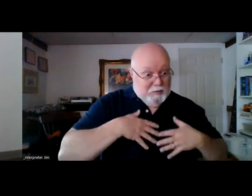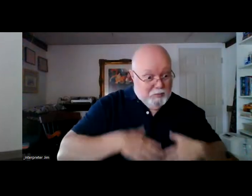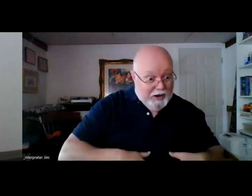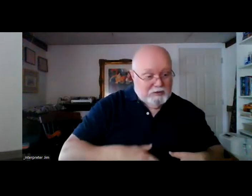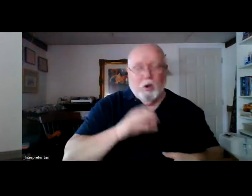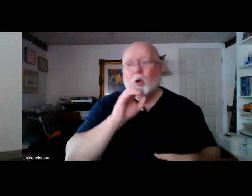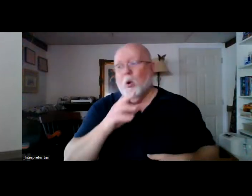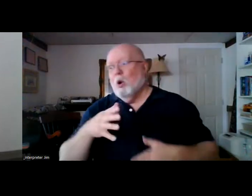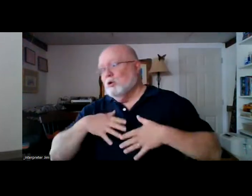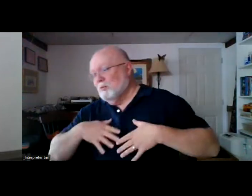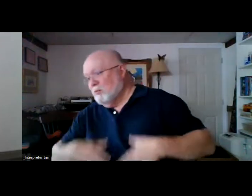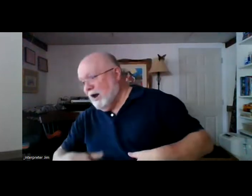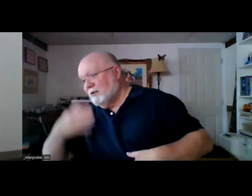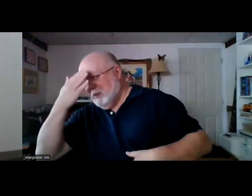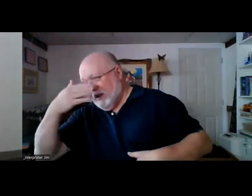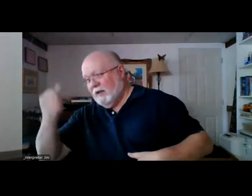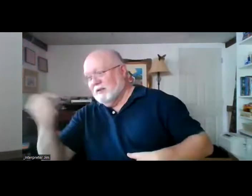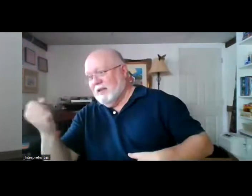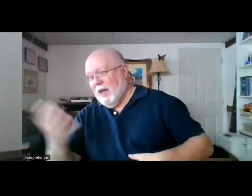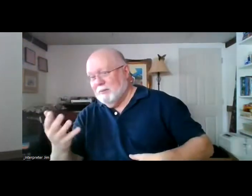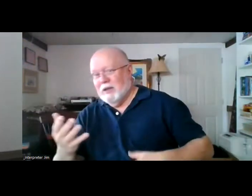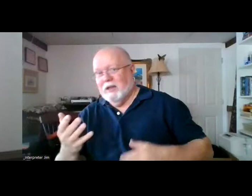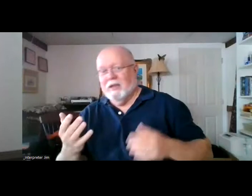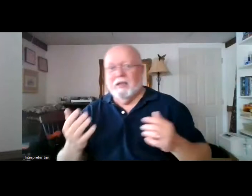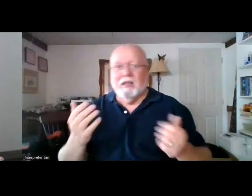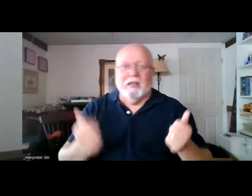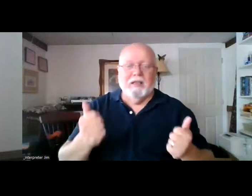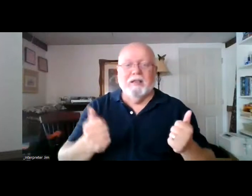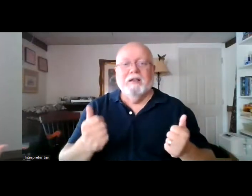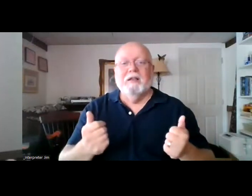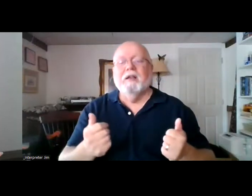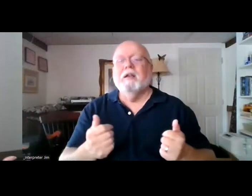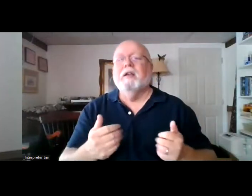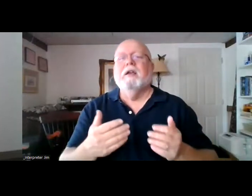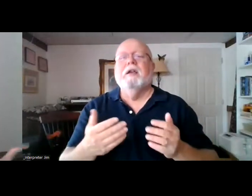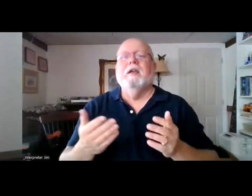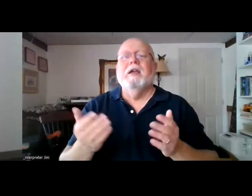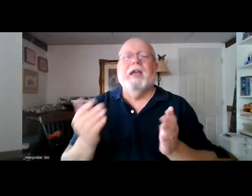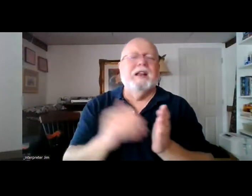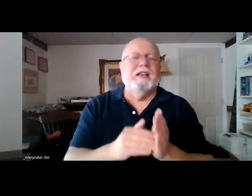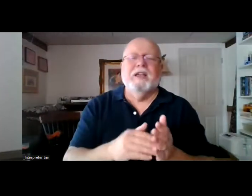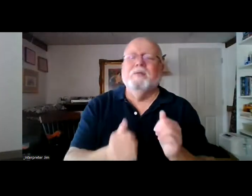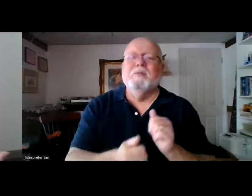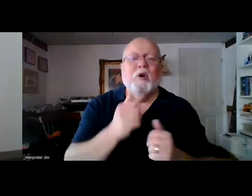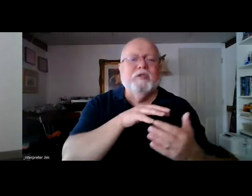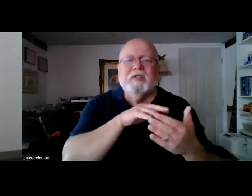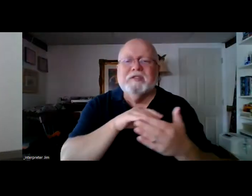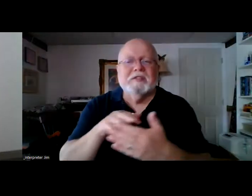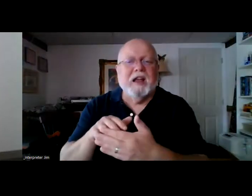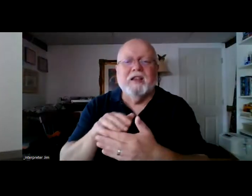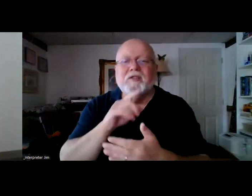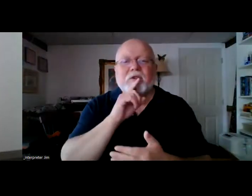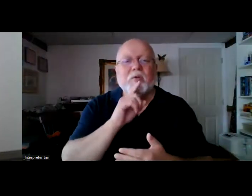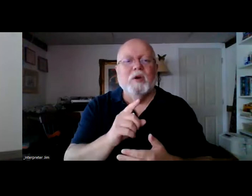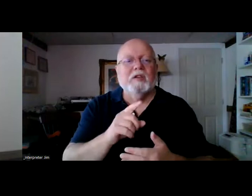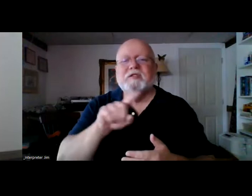was interesting from the one study by Jolly and colleagues. And again, these are all chart reviews. A lot of what I presented was,